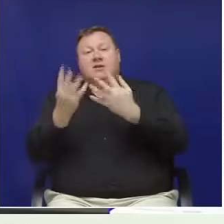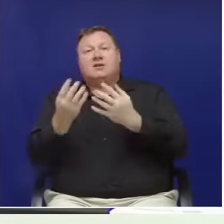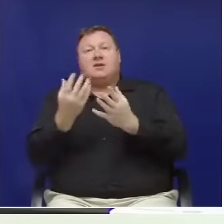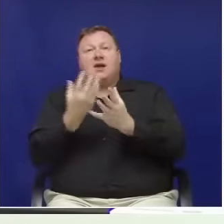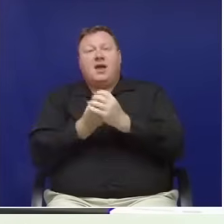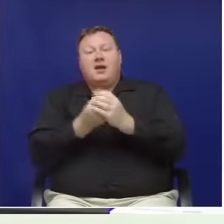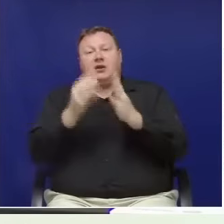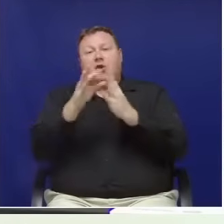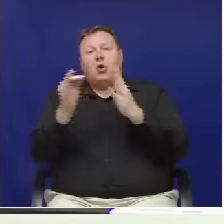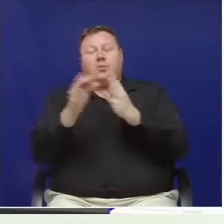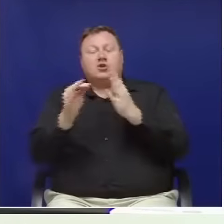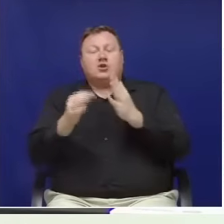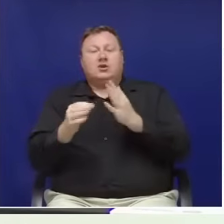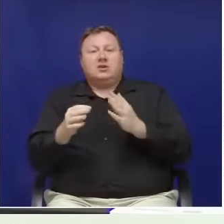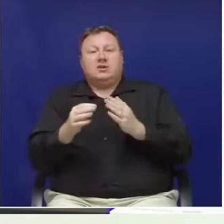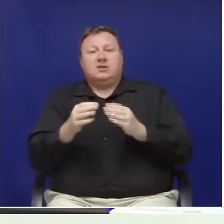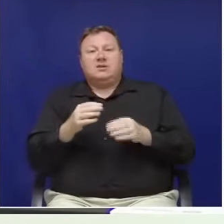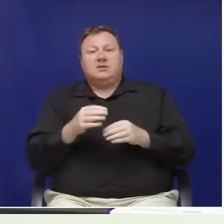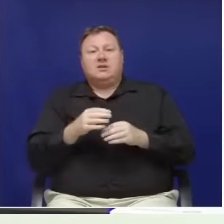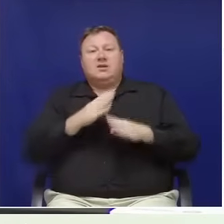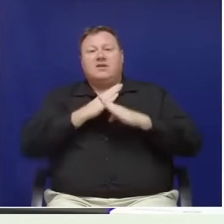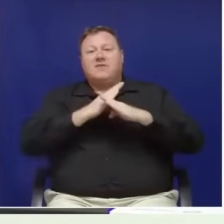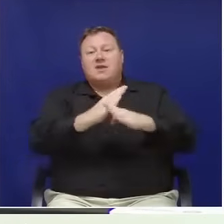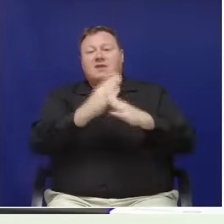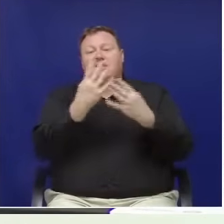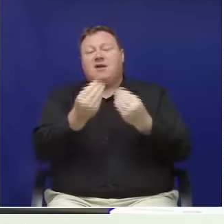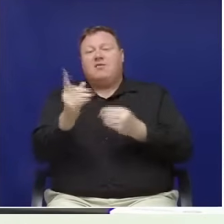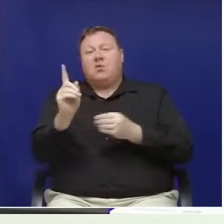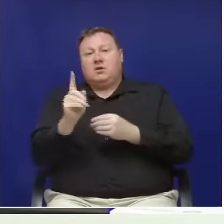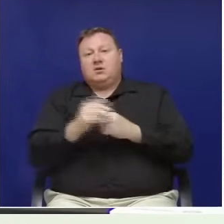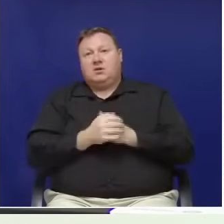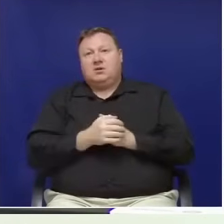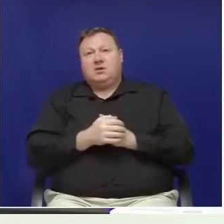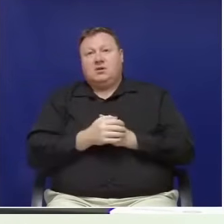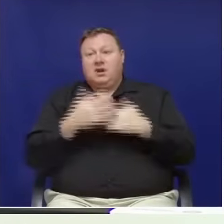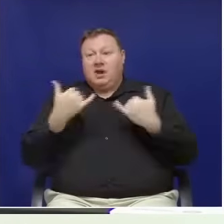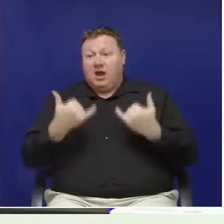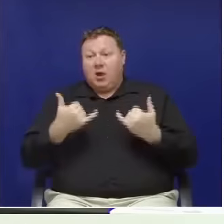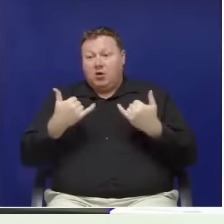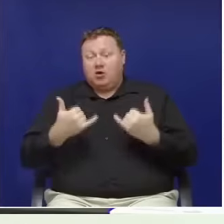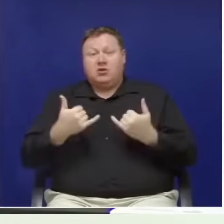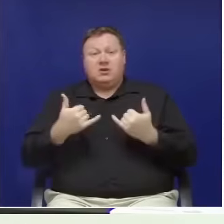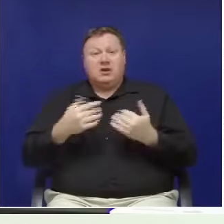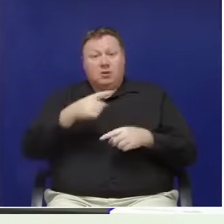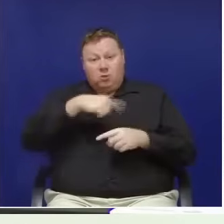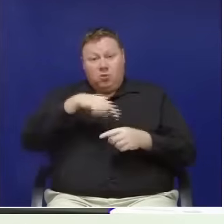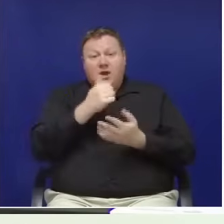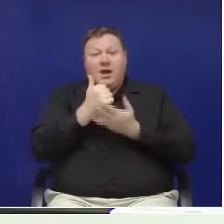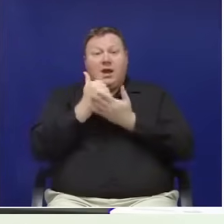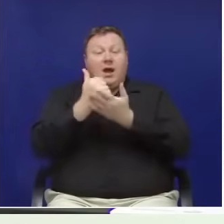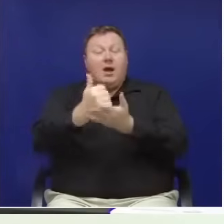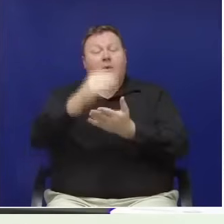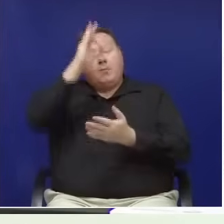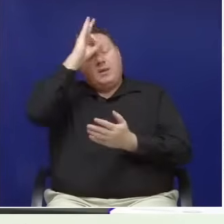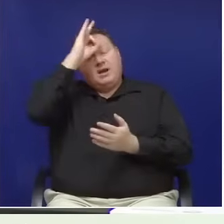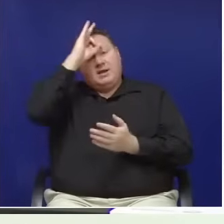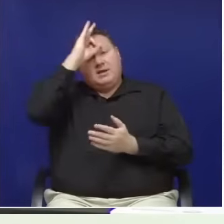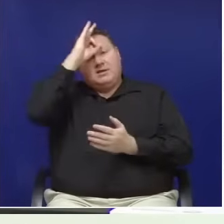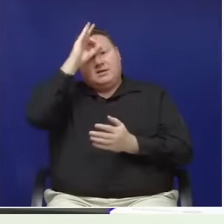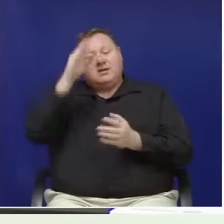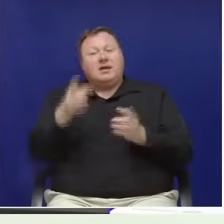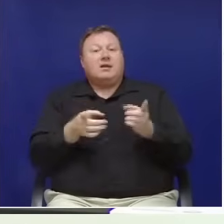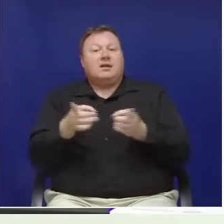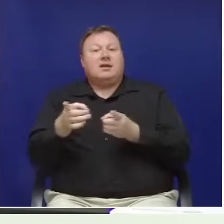You are aware that currently we are assisting the police in order to deal with